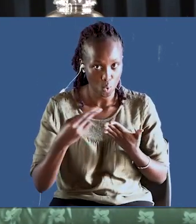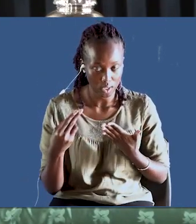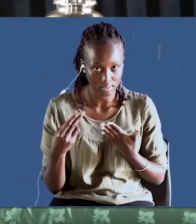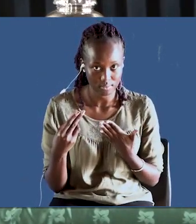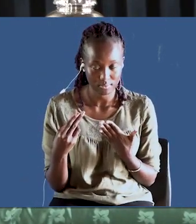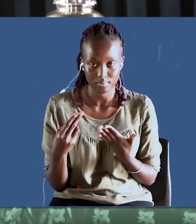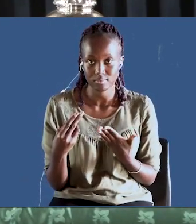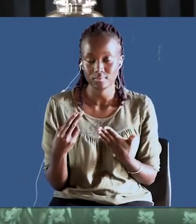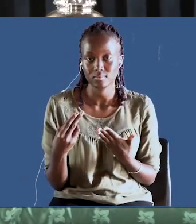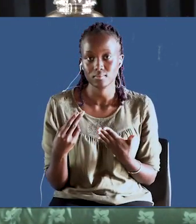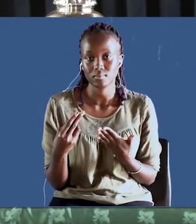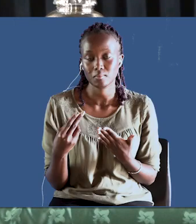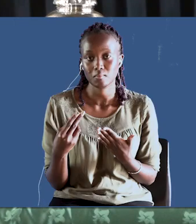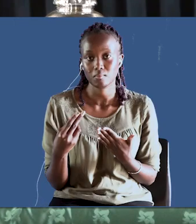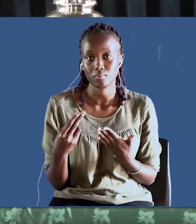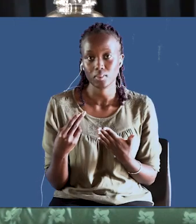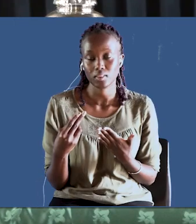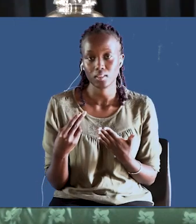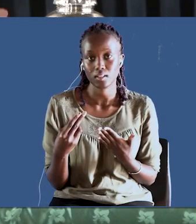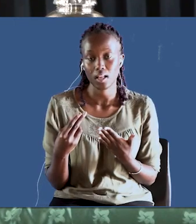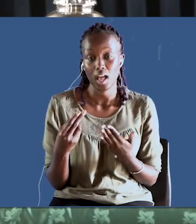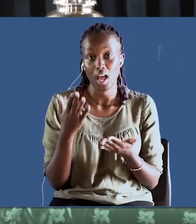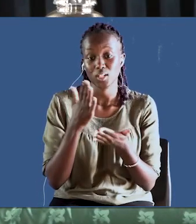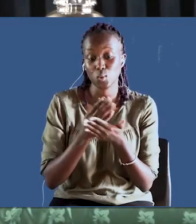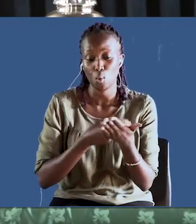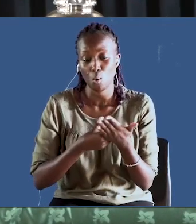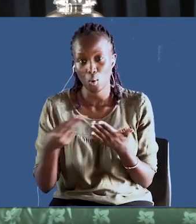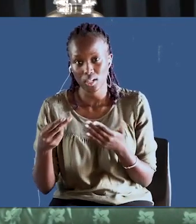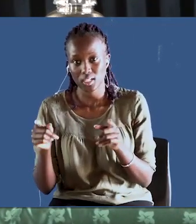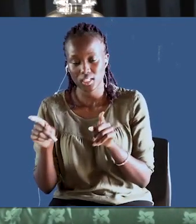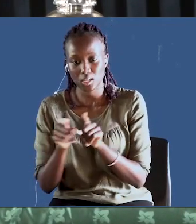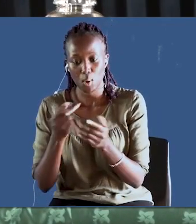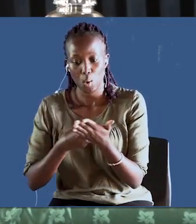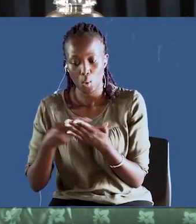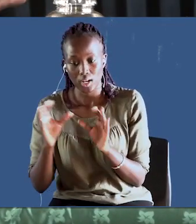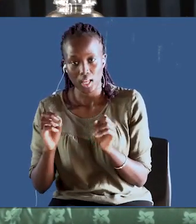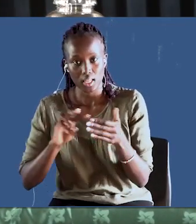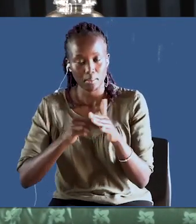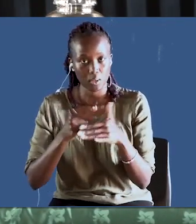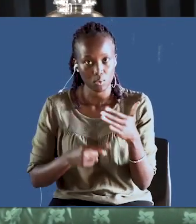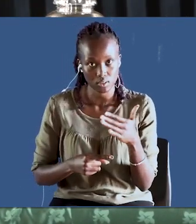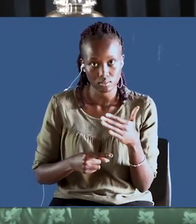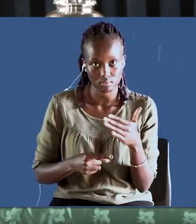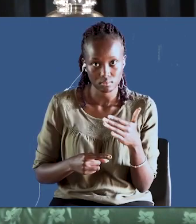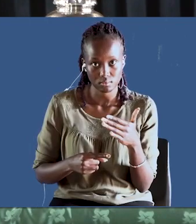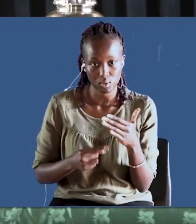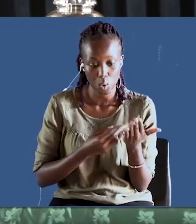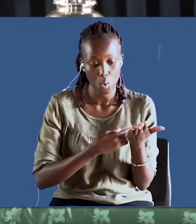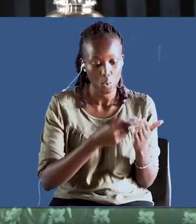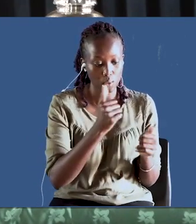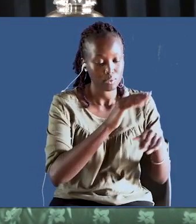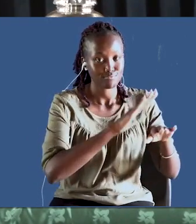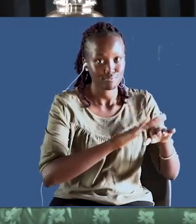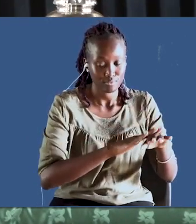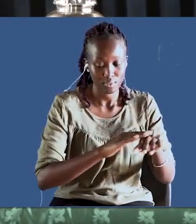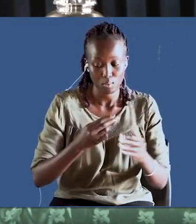animals. And blemish and unblemished here means the ones that are defiled and the ones that